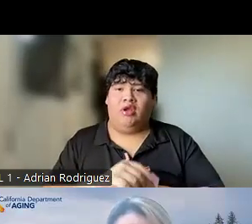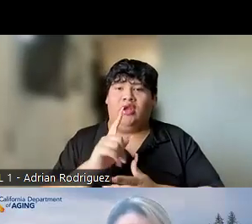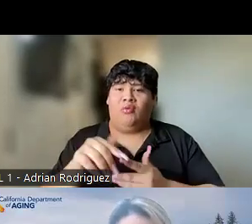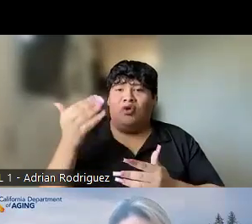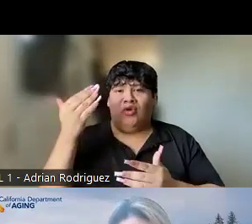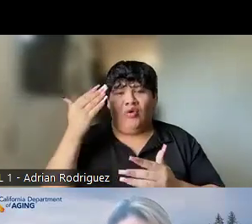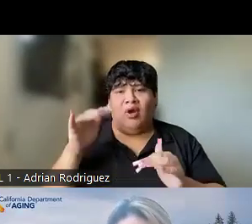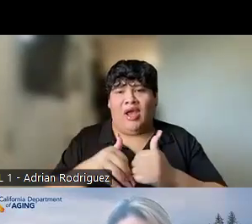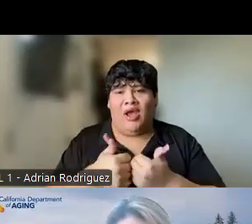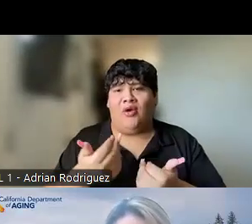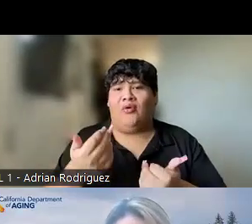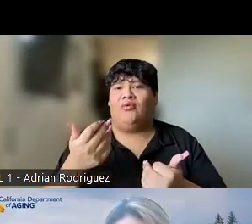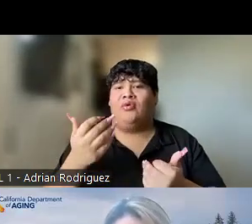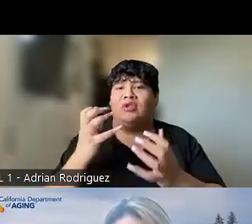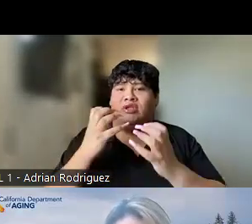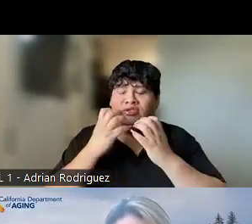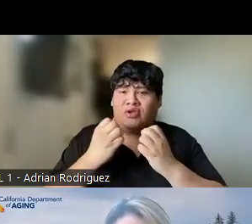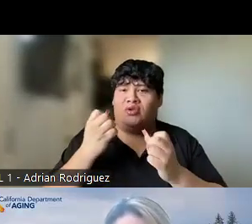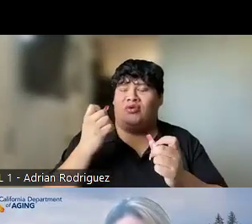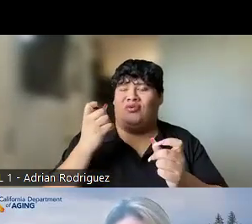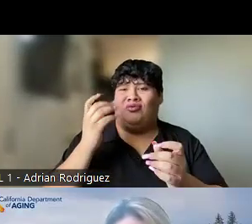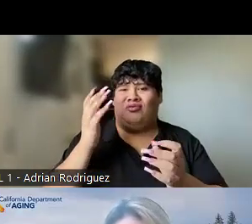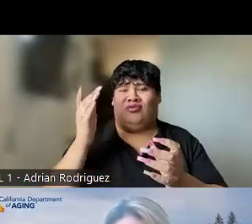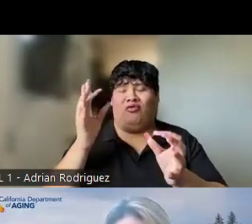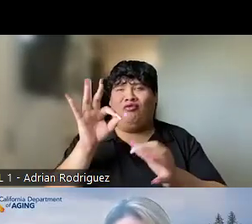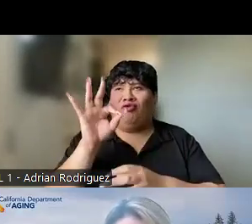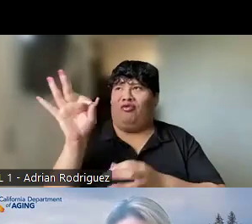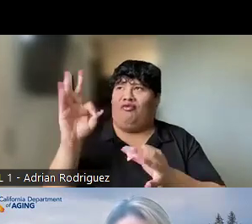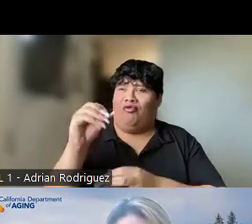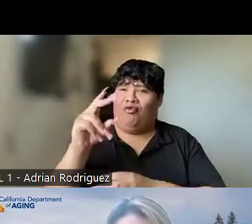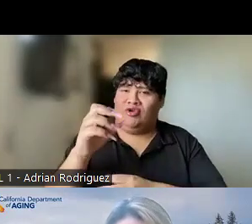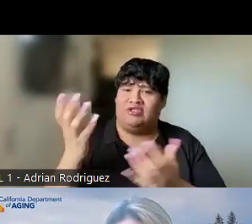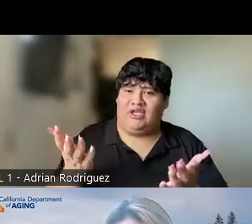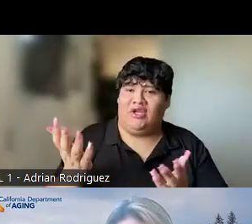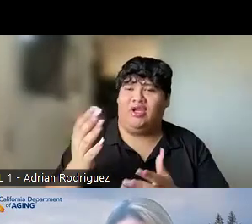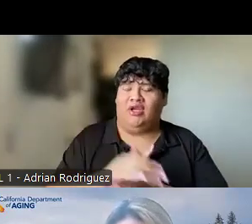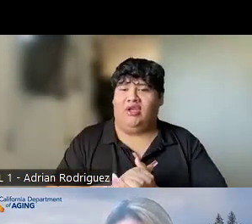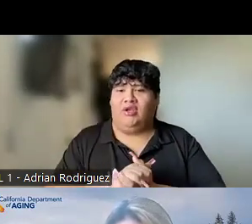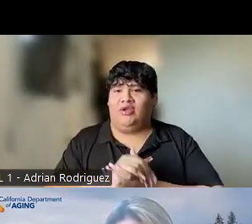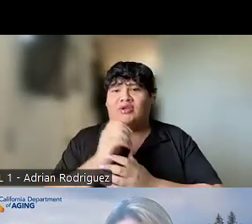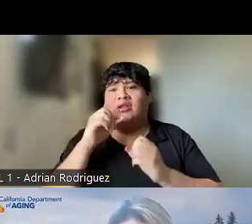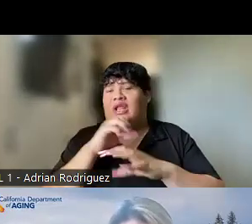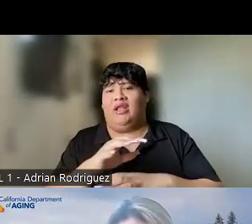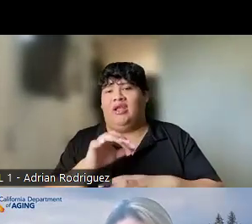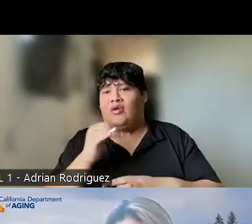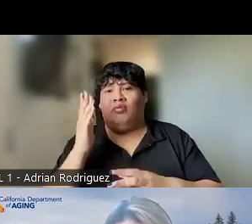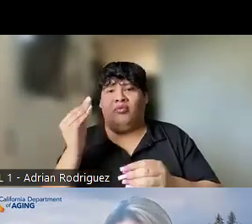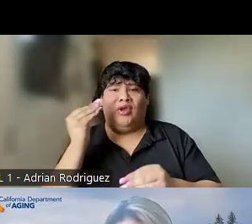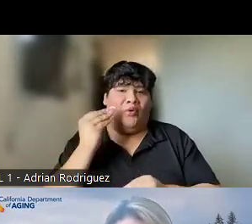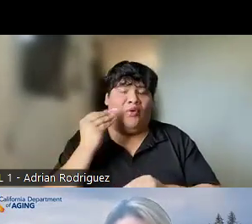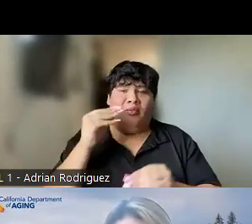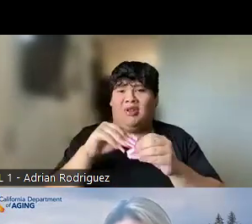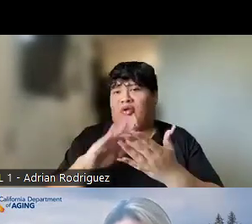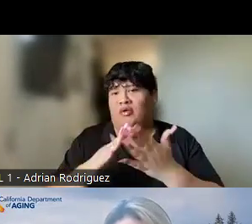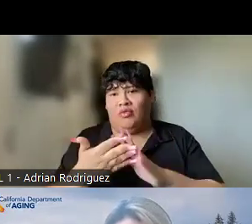vital our direct care workforce is to all that we do. In fact, nothing could be done at home and in the